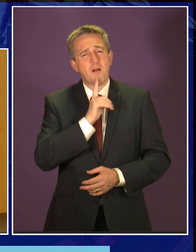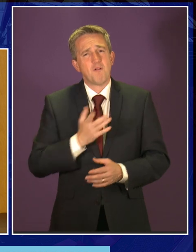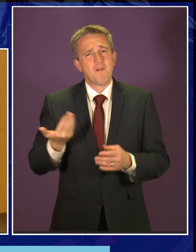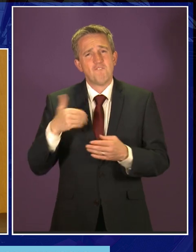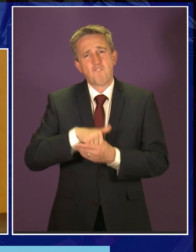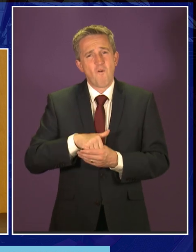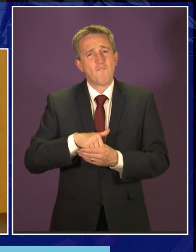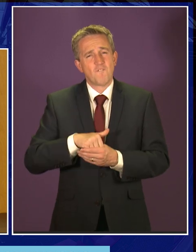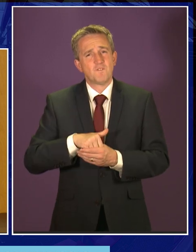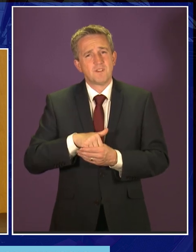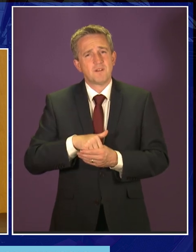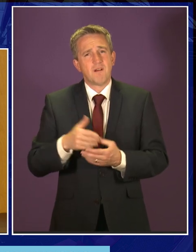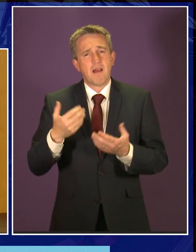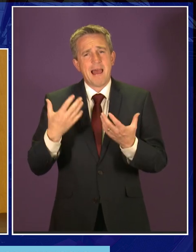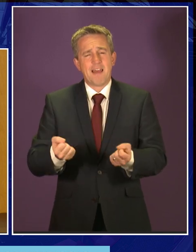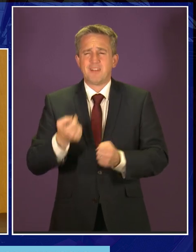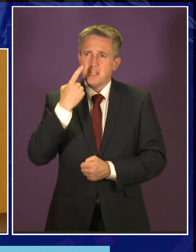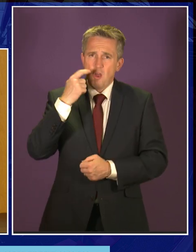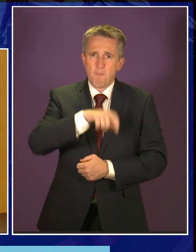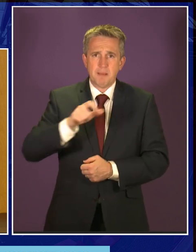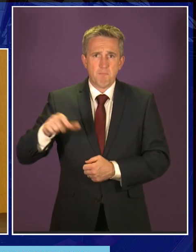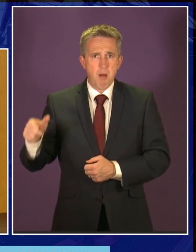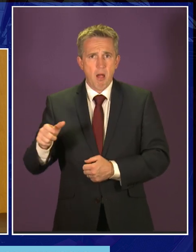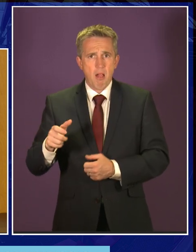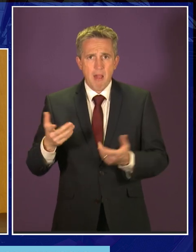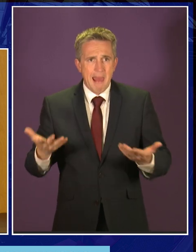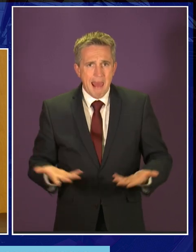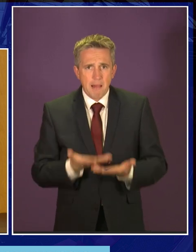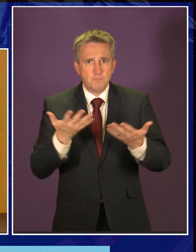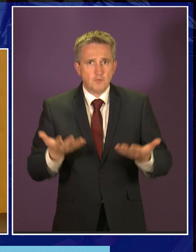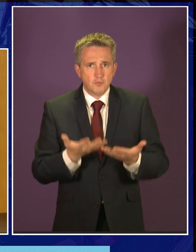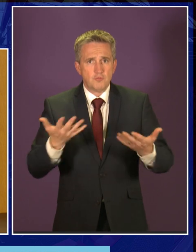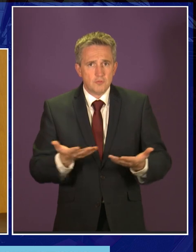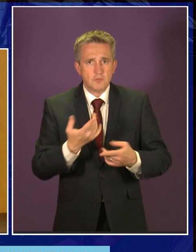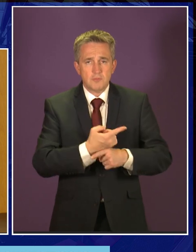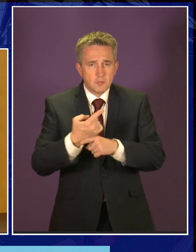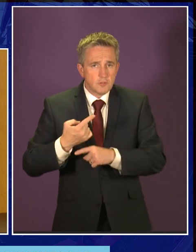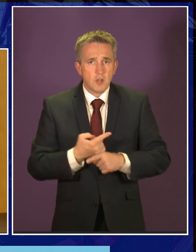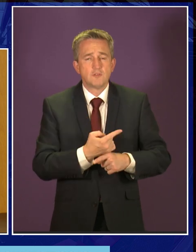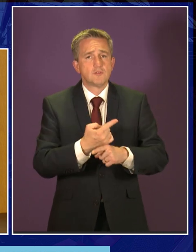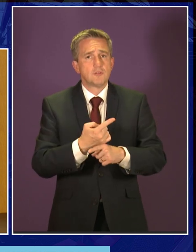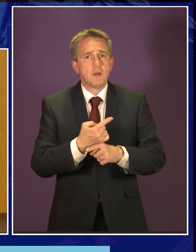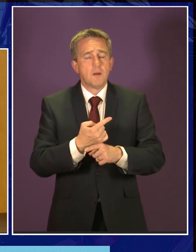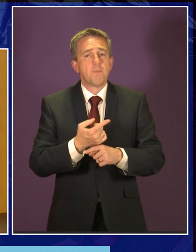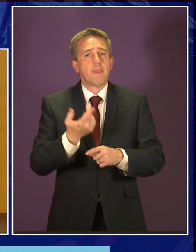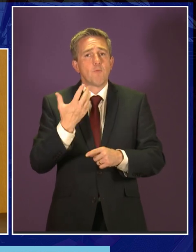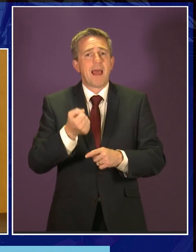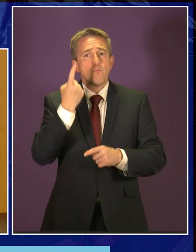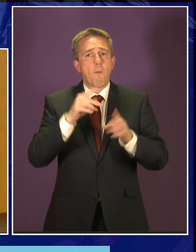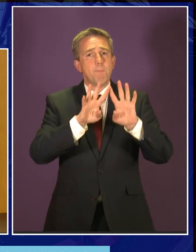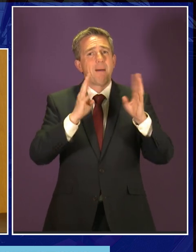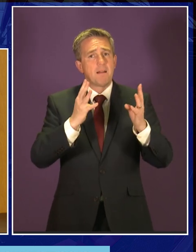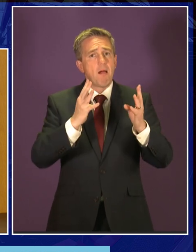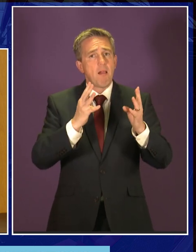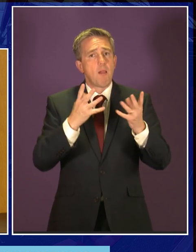involvement prompts an interesting provocation. In the Our Shared World Youth Engagement discussion, which featured a panel entirely made